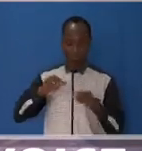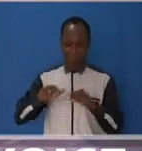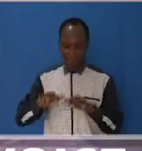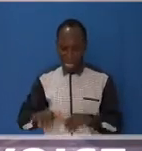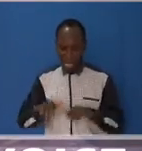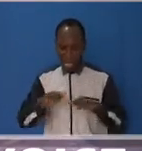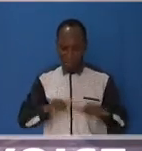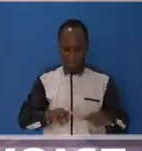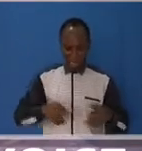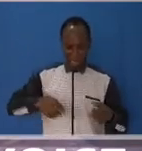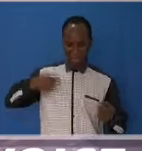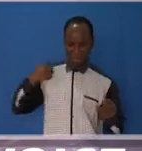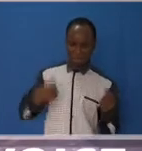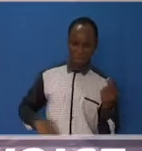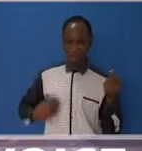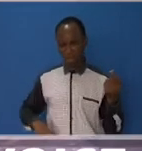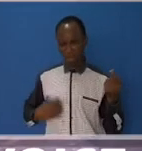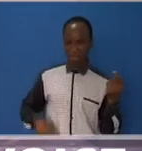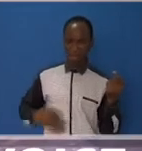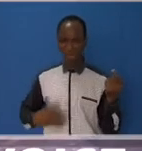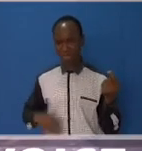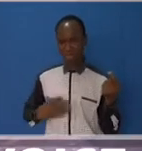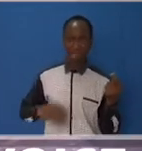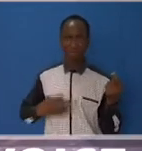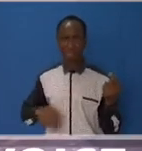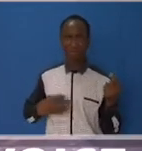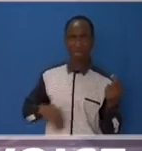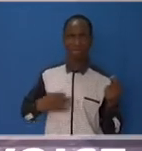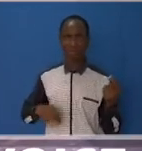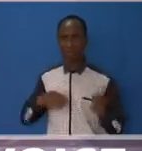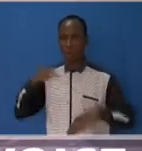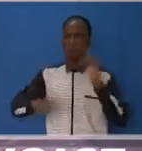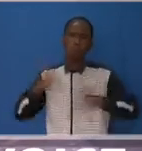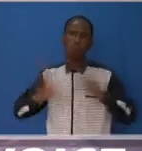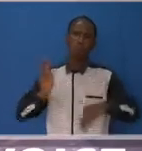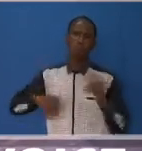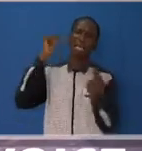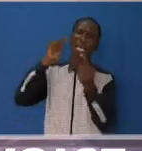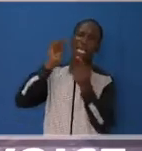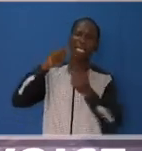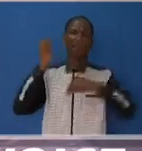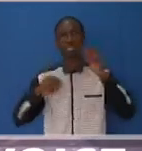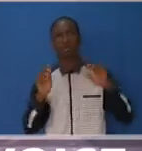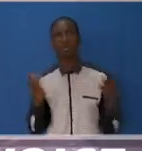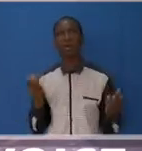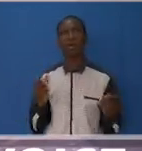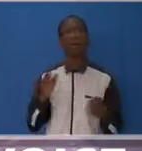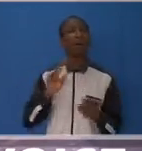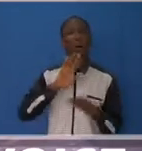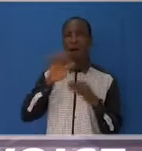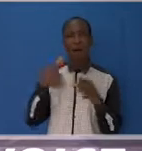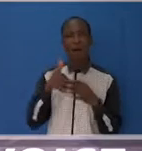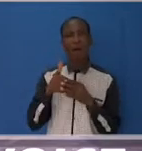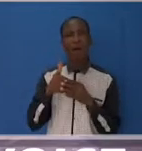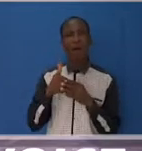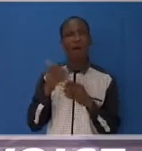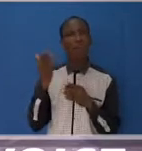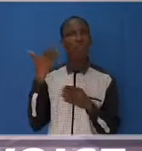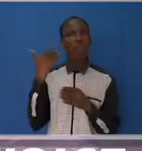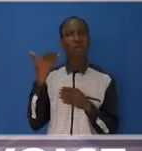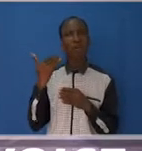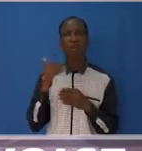guitar a nipa de wɔn nsa prɛprɛ ntwene a nipa bɔ sadie no wode beka kristo sumo ho